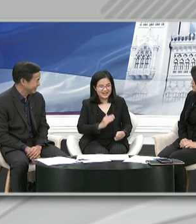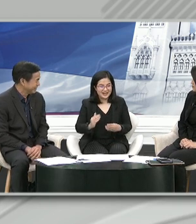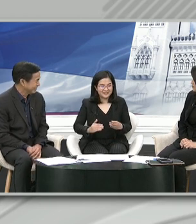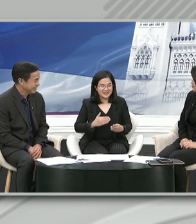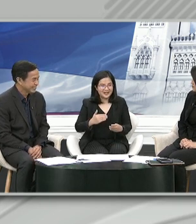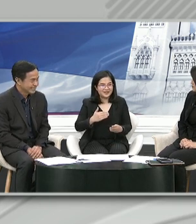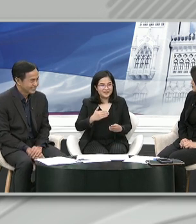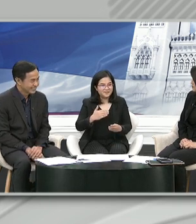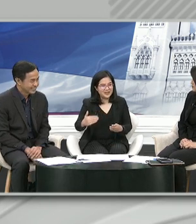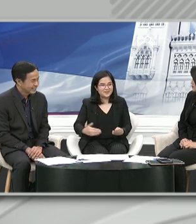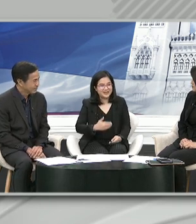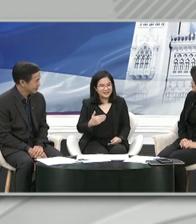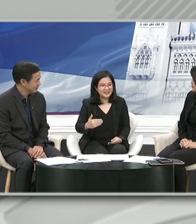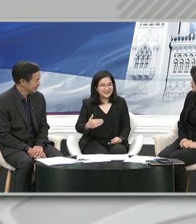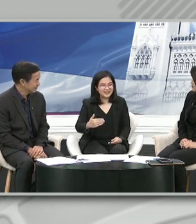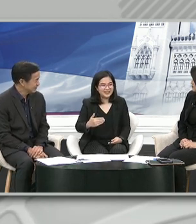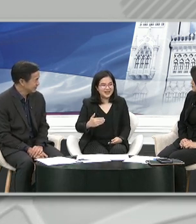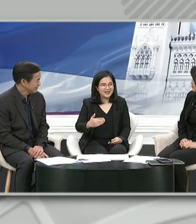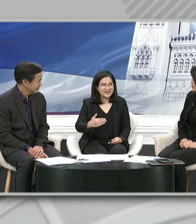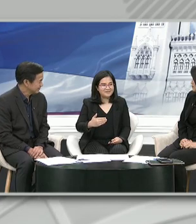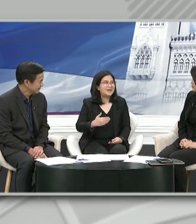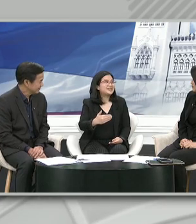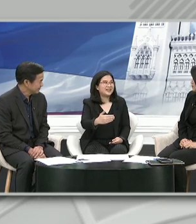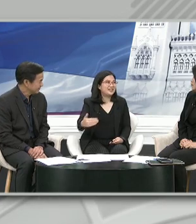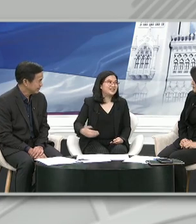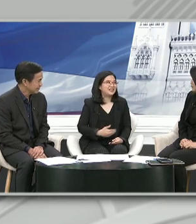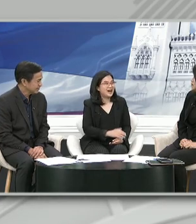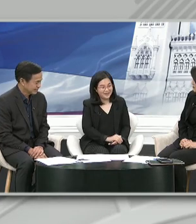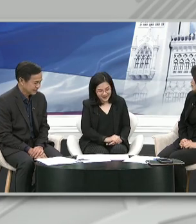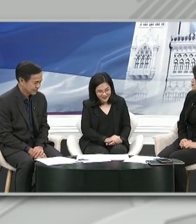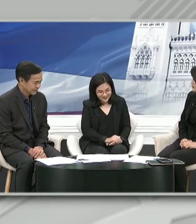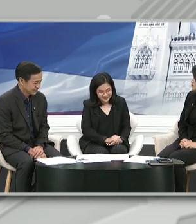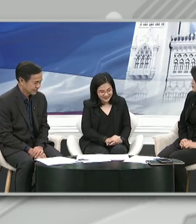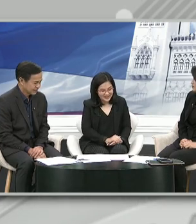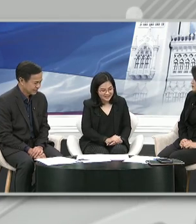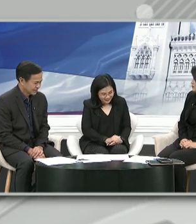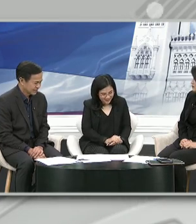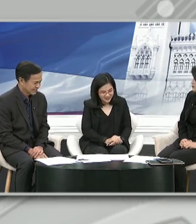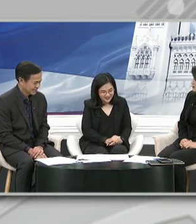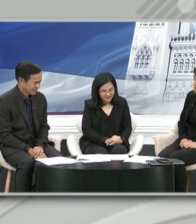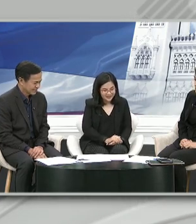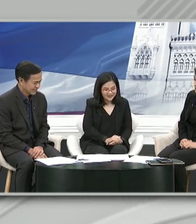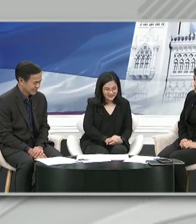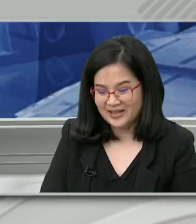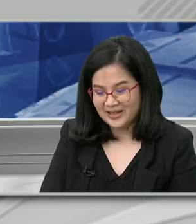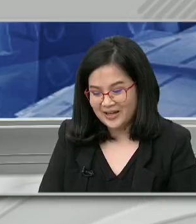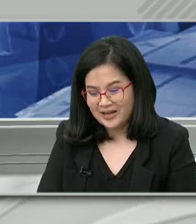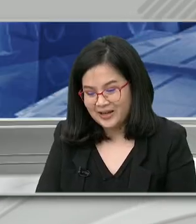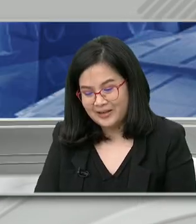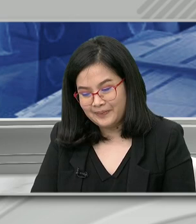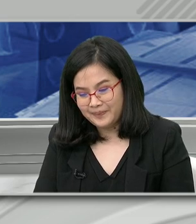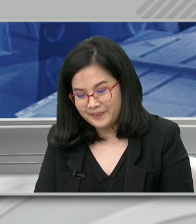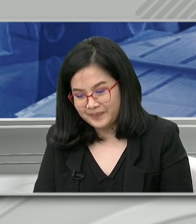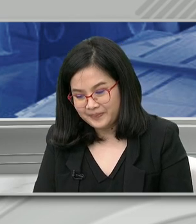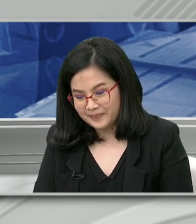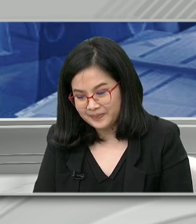they have these kind of memes and bets that are around on Thai social media currently. Yeah.